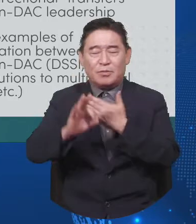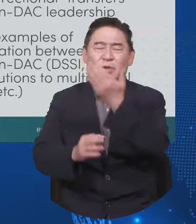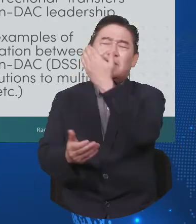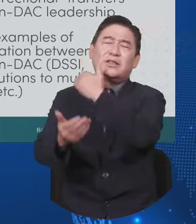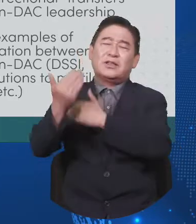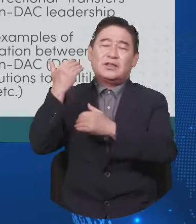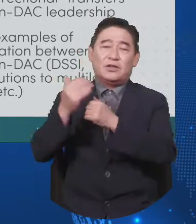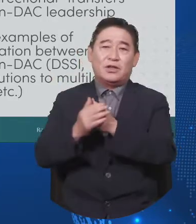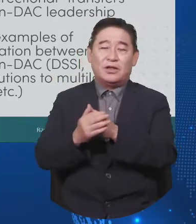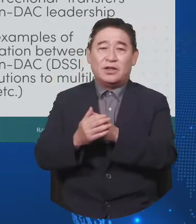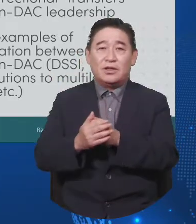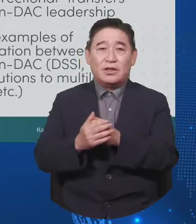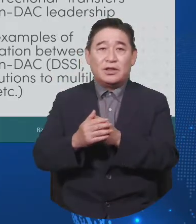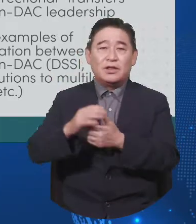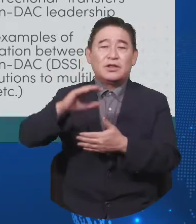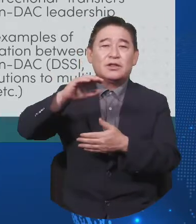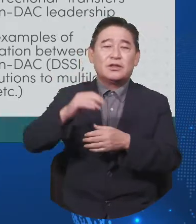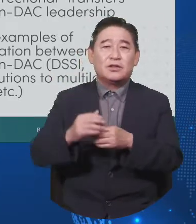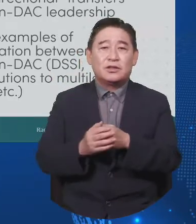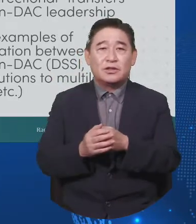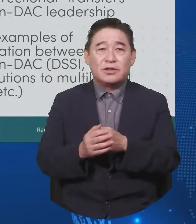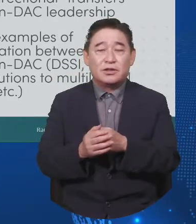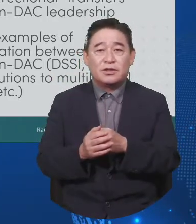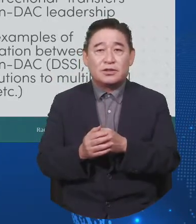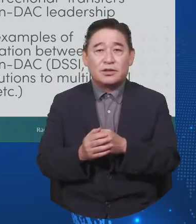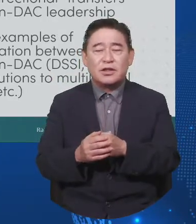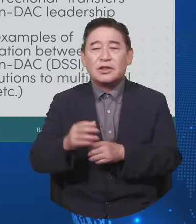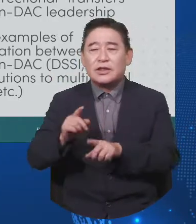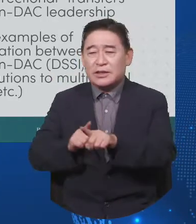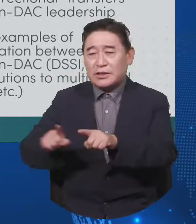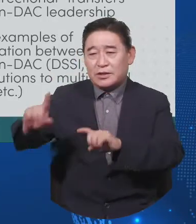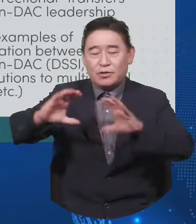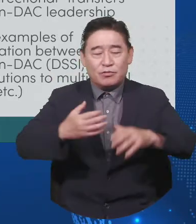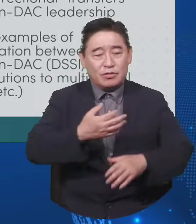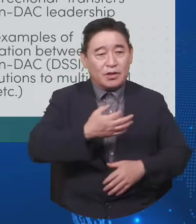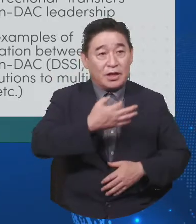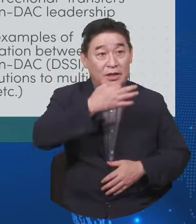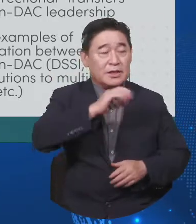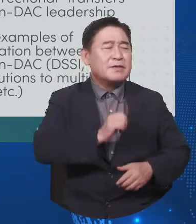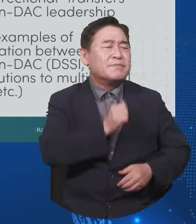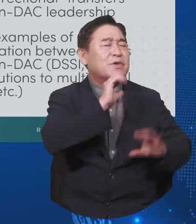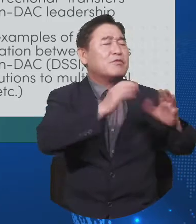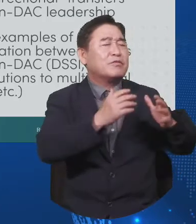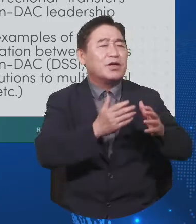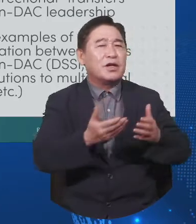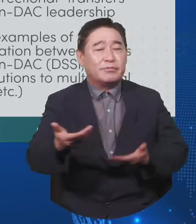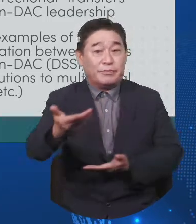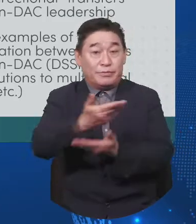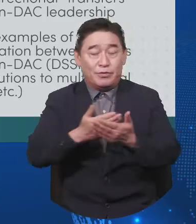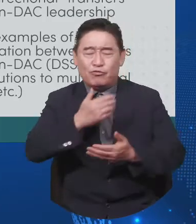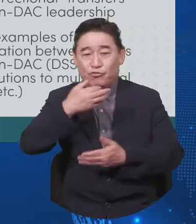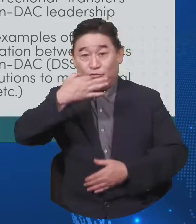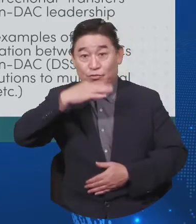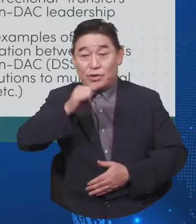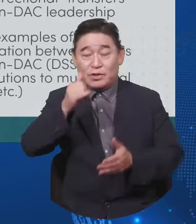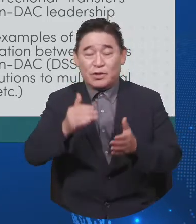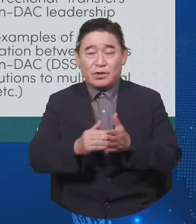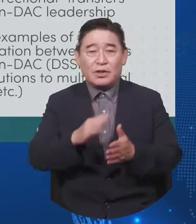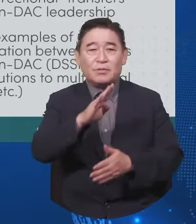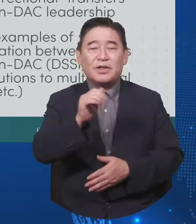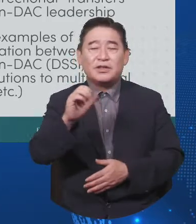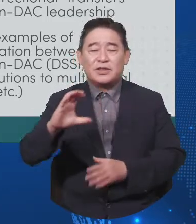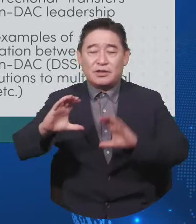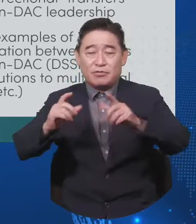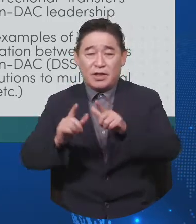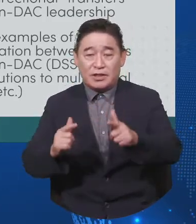model. We also see many examples of non-DAC countries spearheading initiatives in international spaces,